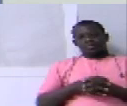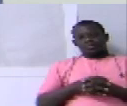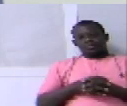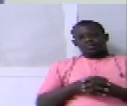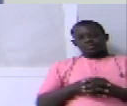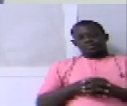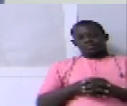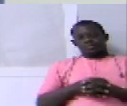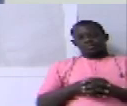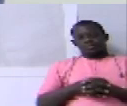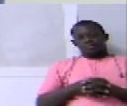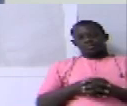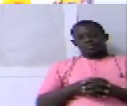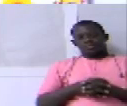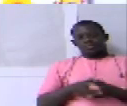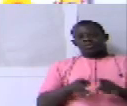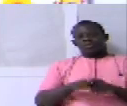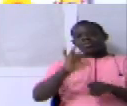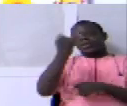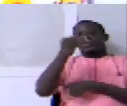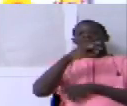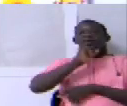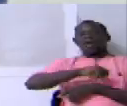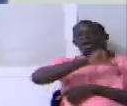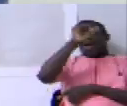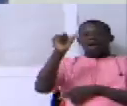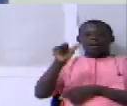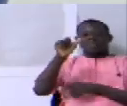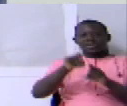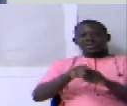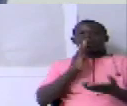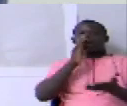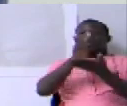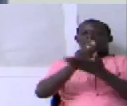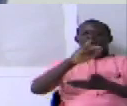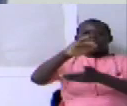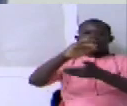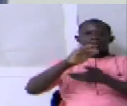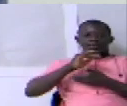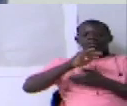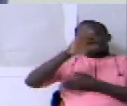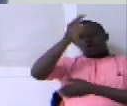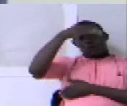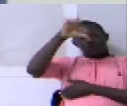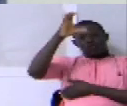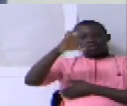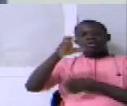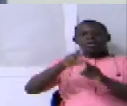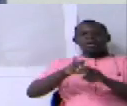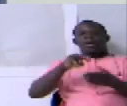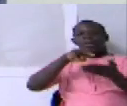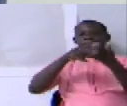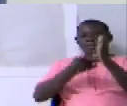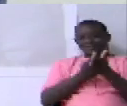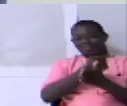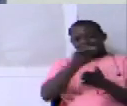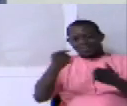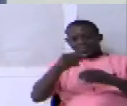kan. Yes, sir. And the evidence received by this commission is that those tortures,